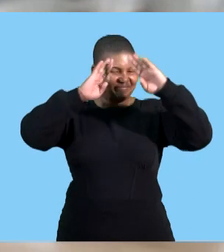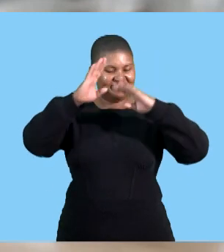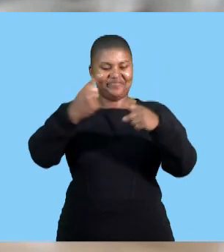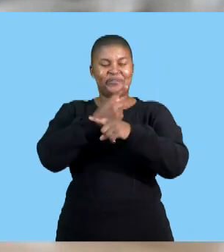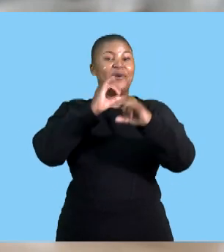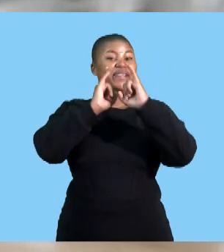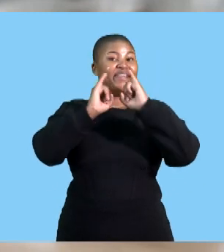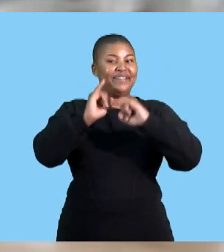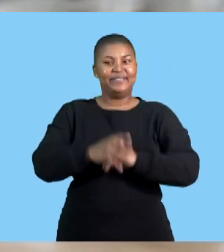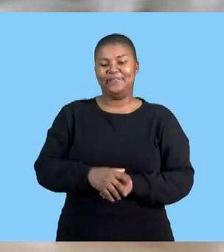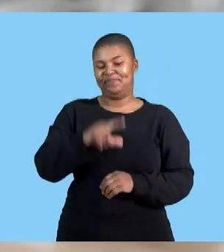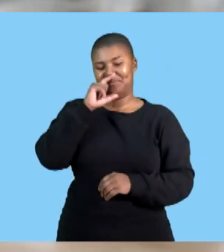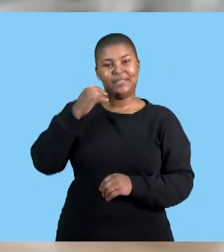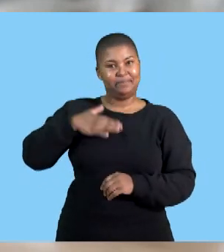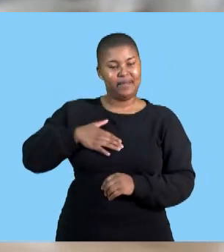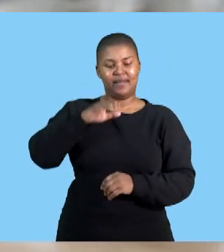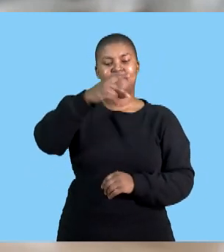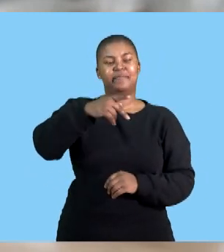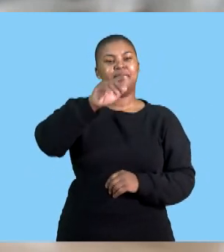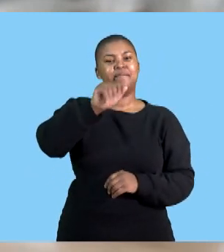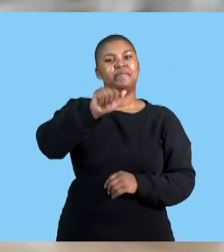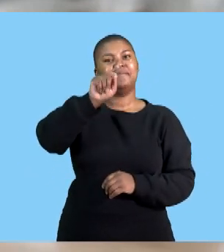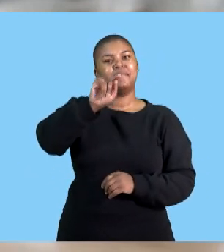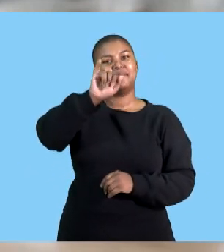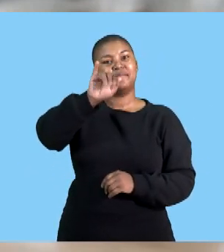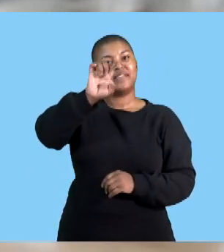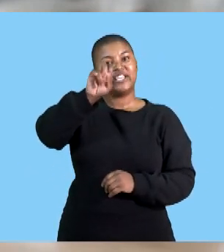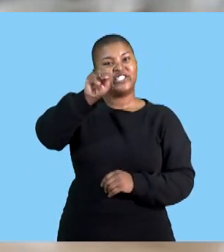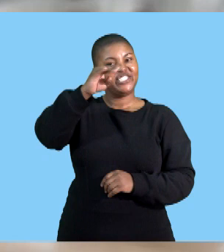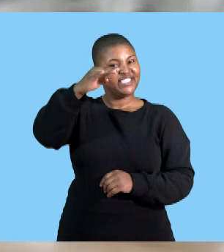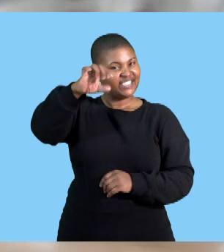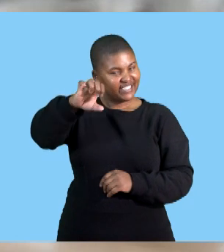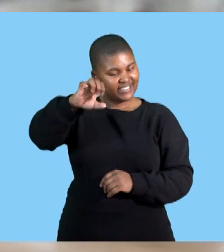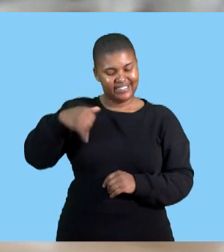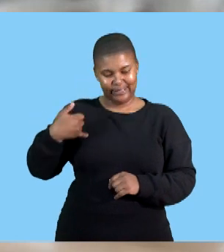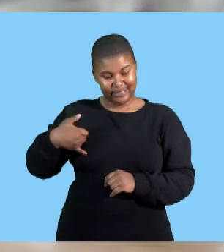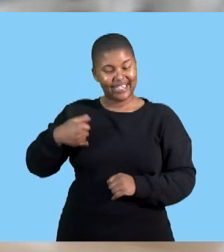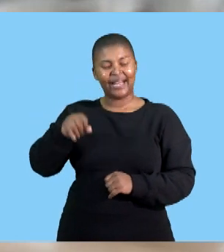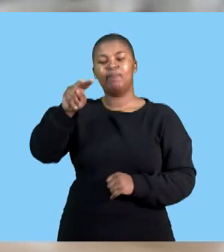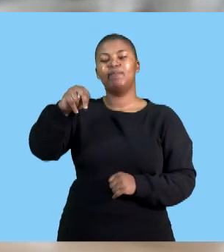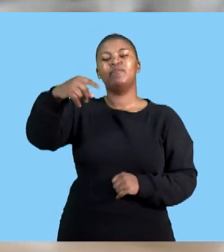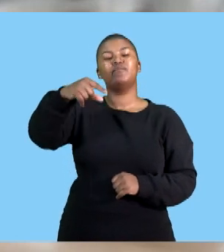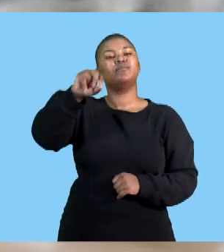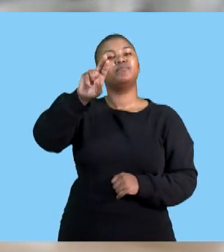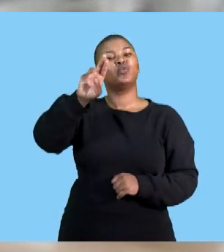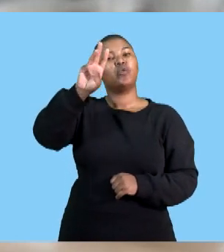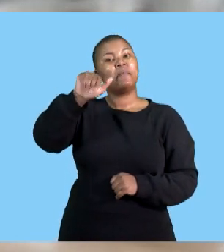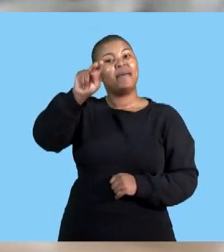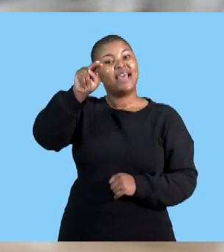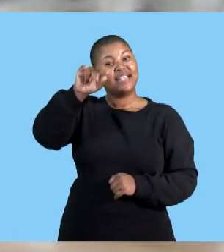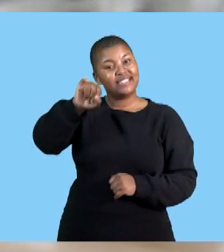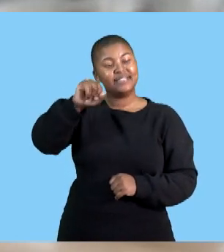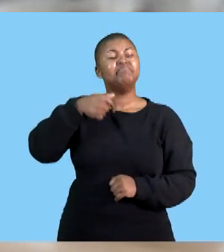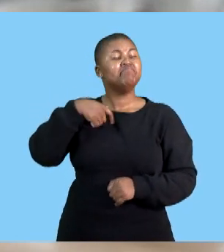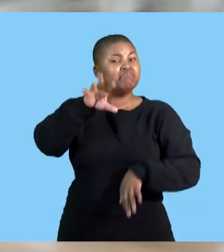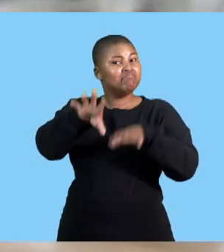Good day, grade 11s. My name is Patience Ngobeni, and today I will be taking you through the lesson called